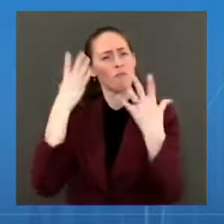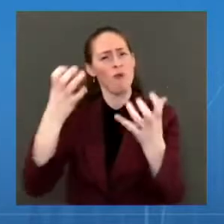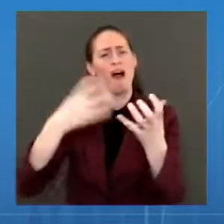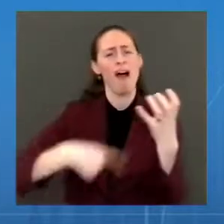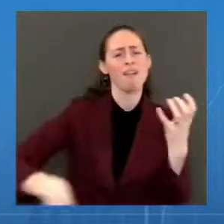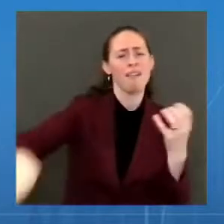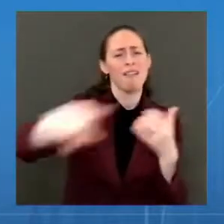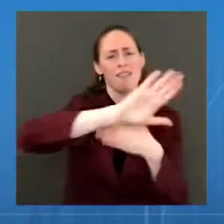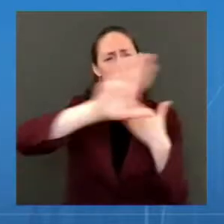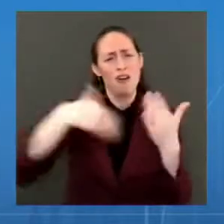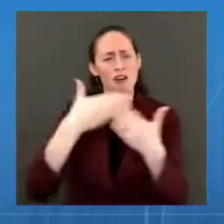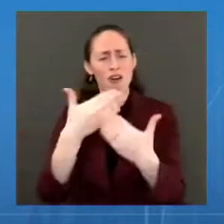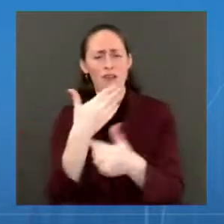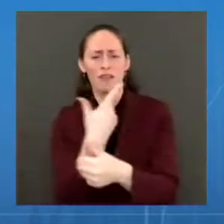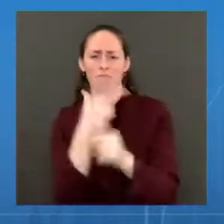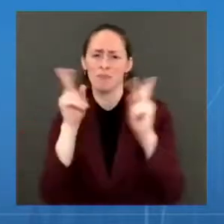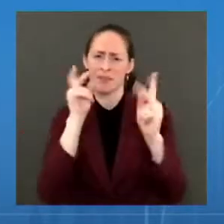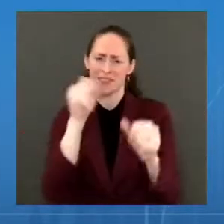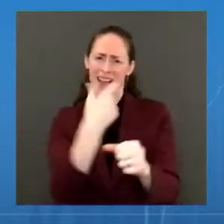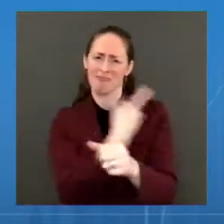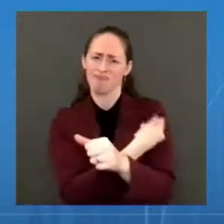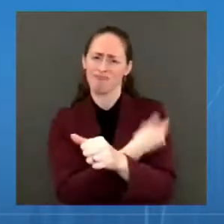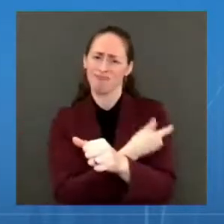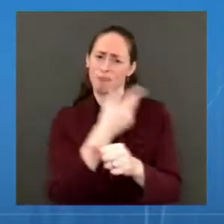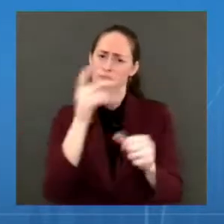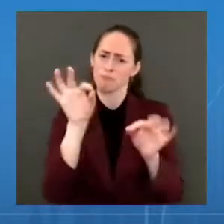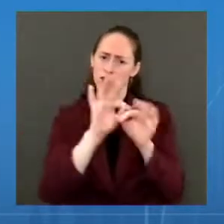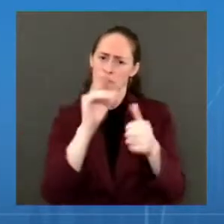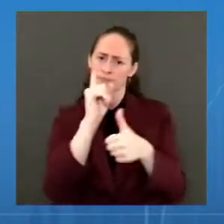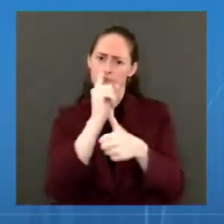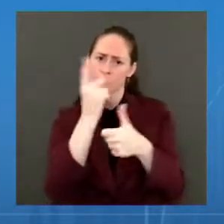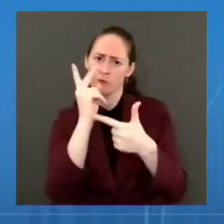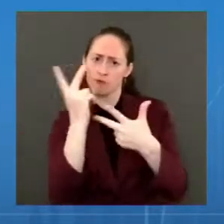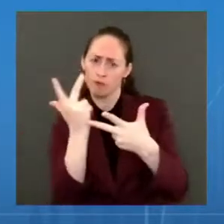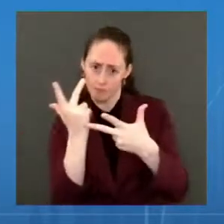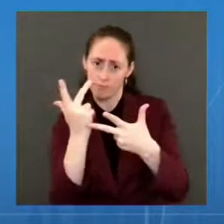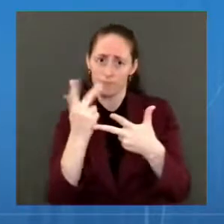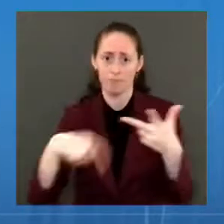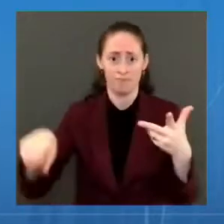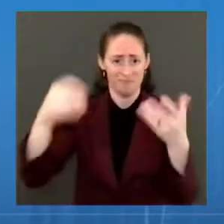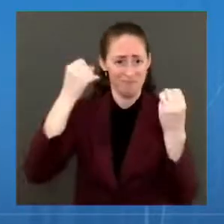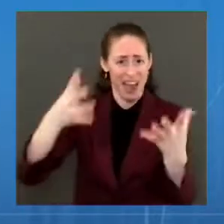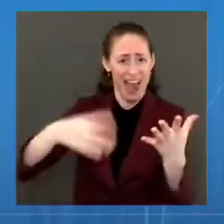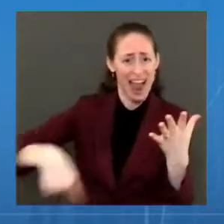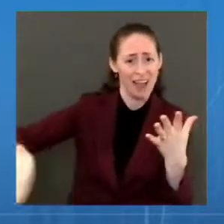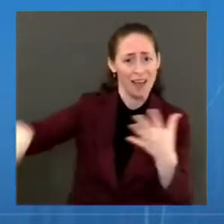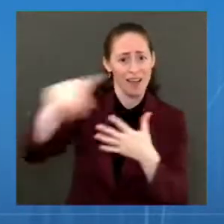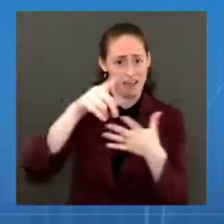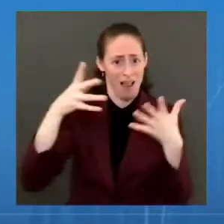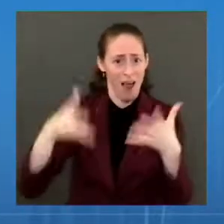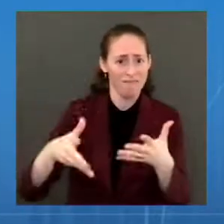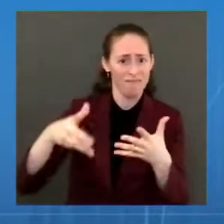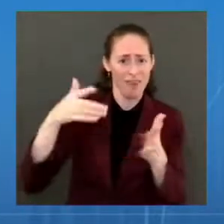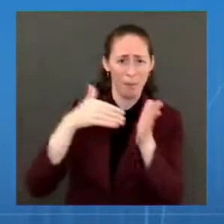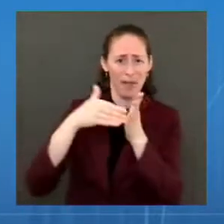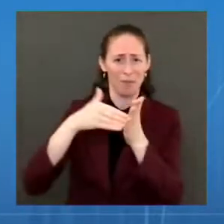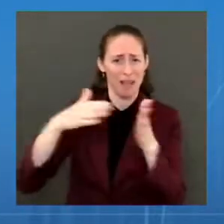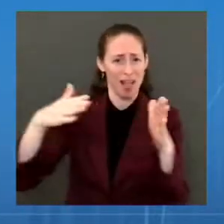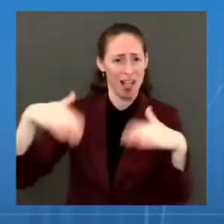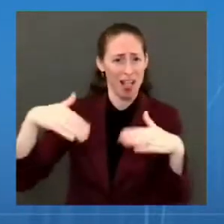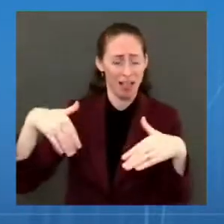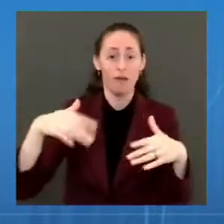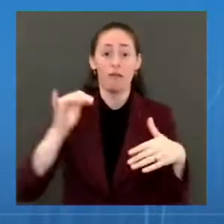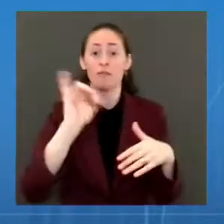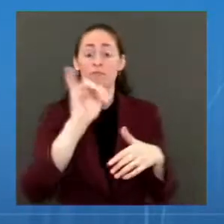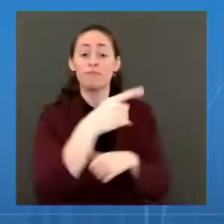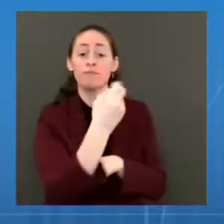series. 47 million eligible American adults and more than 12 million teens are still not fully